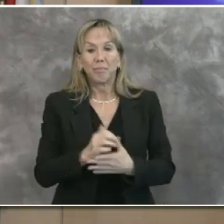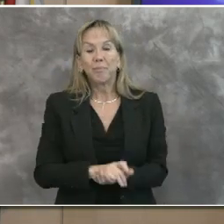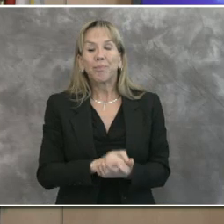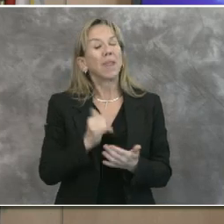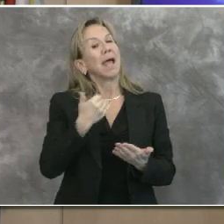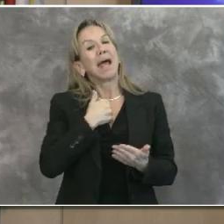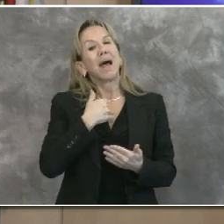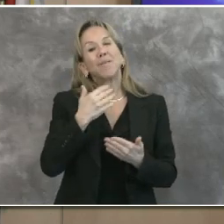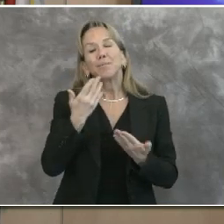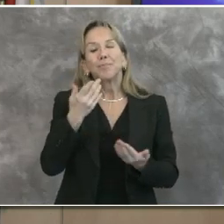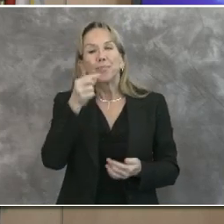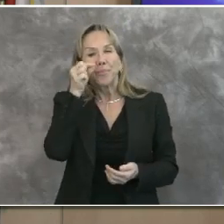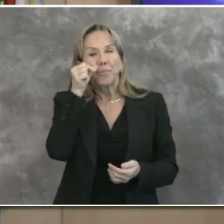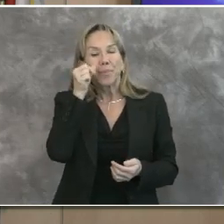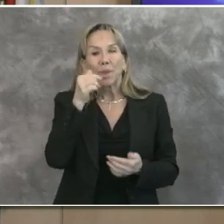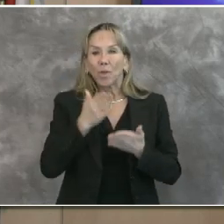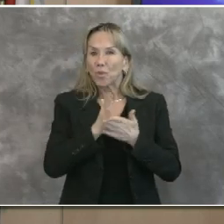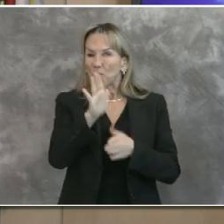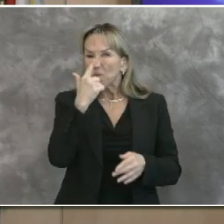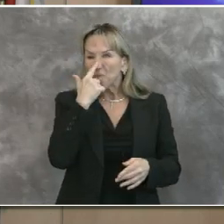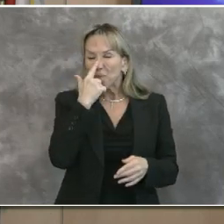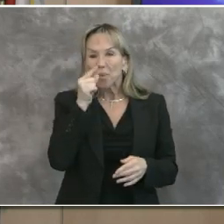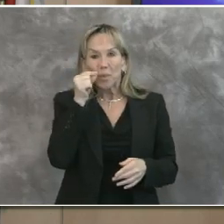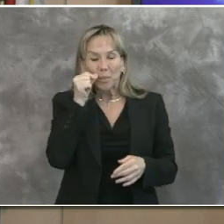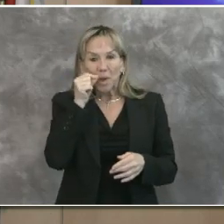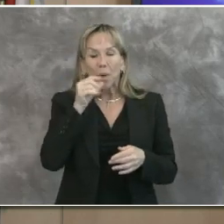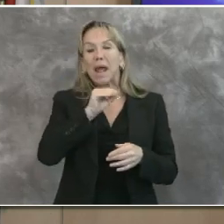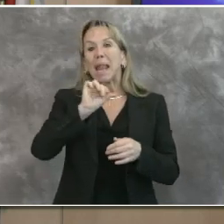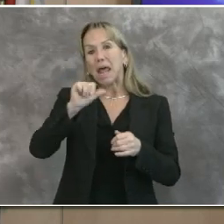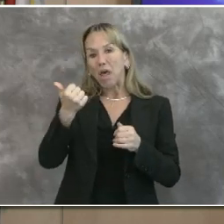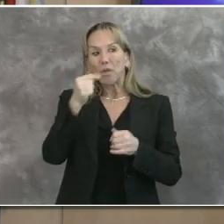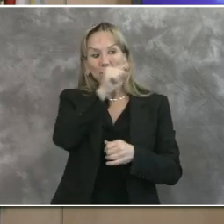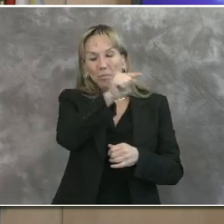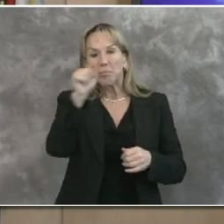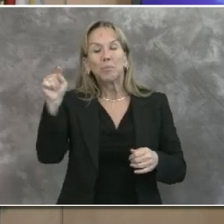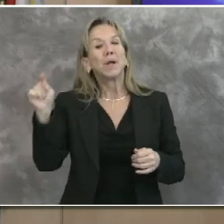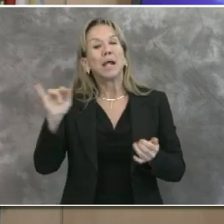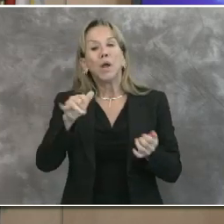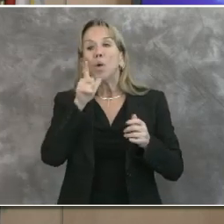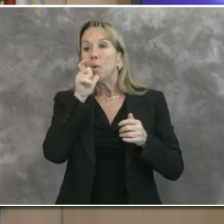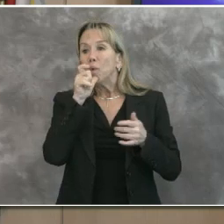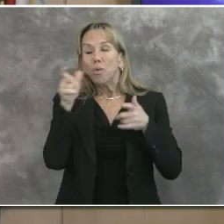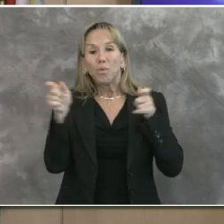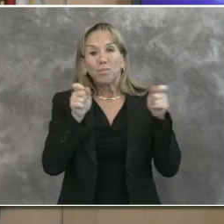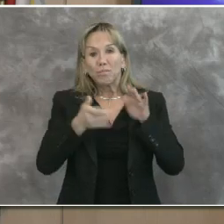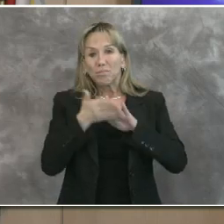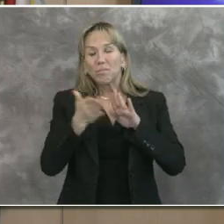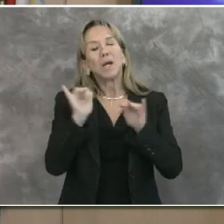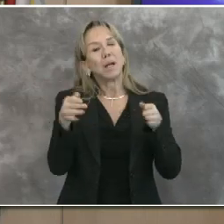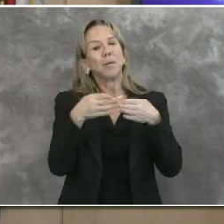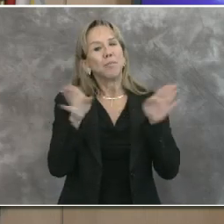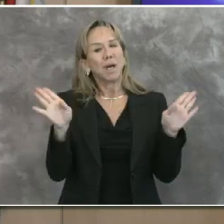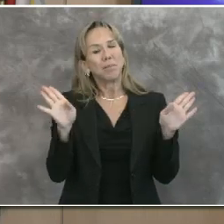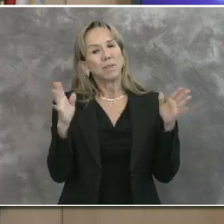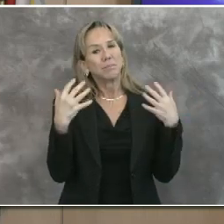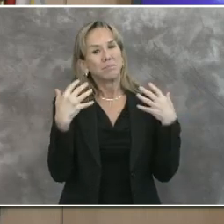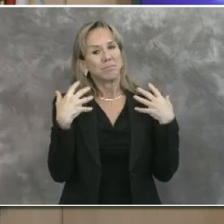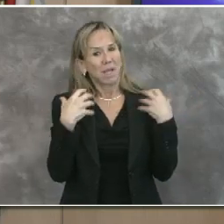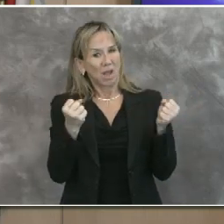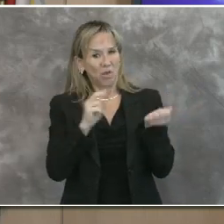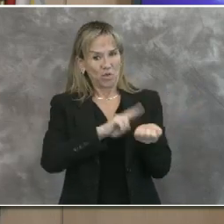nasal swab tests at all 3 sites are conducted by county public health nurses and using the county public health